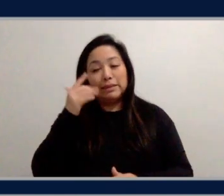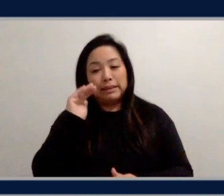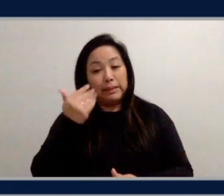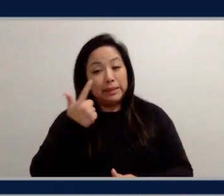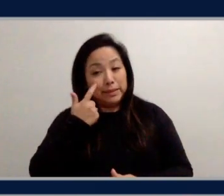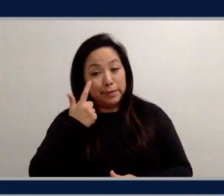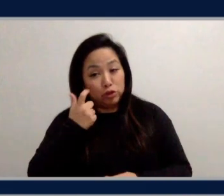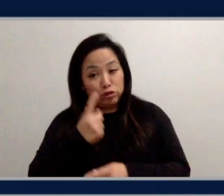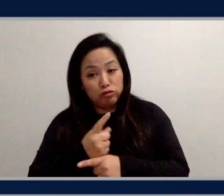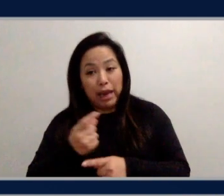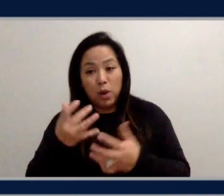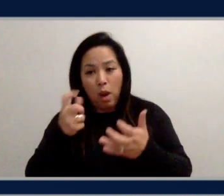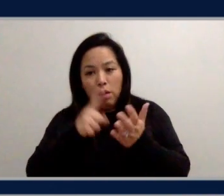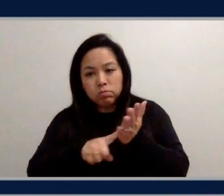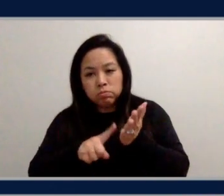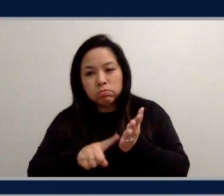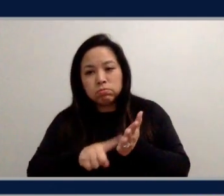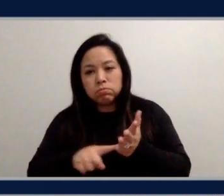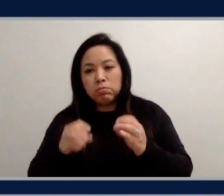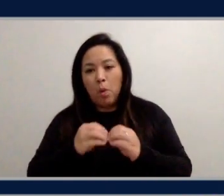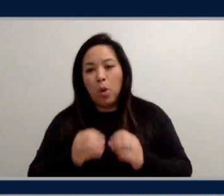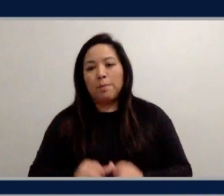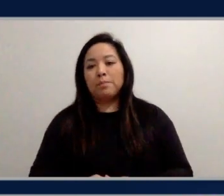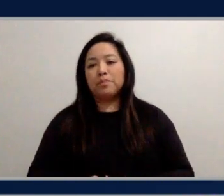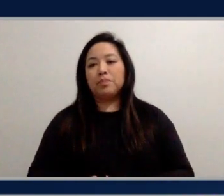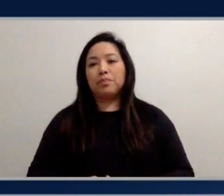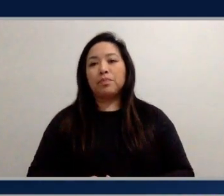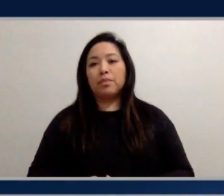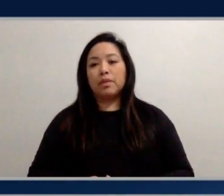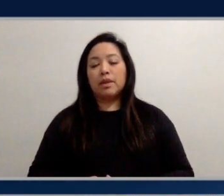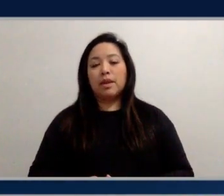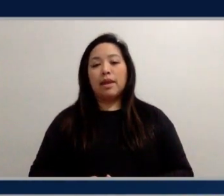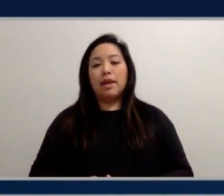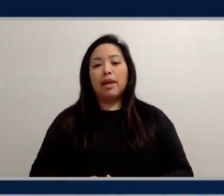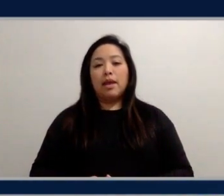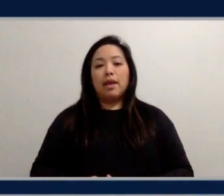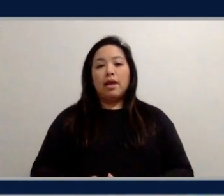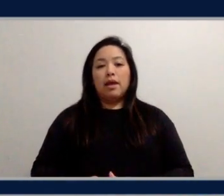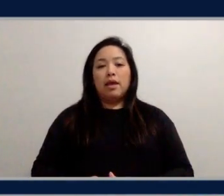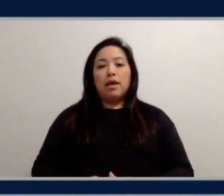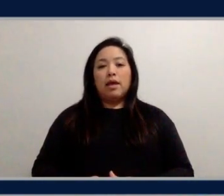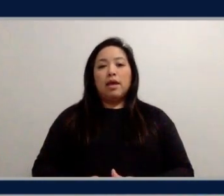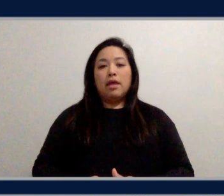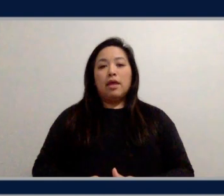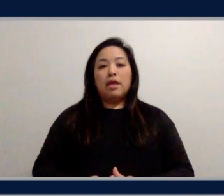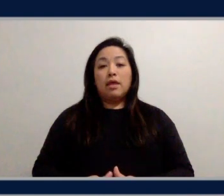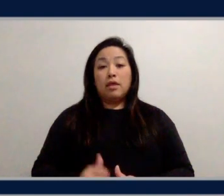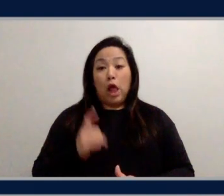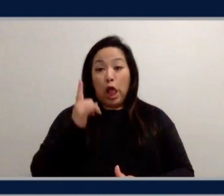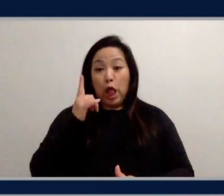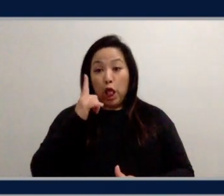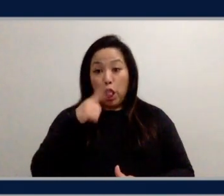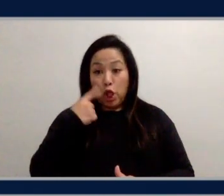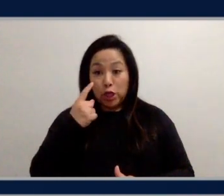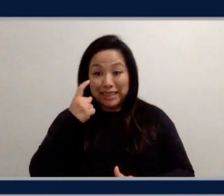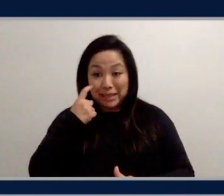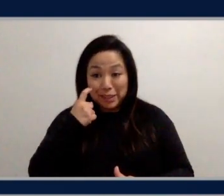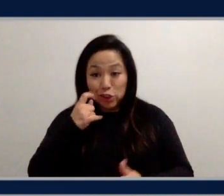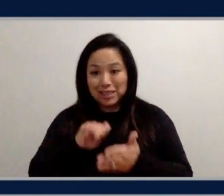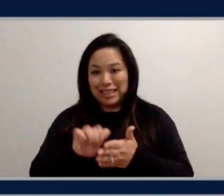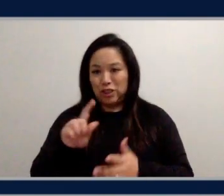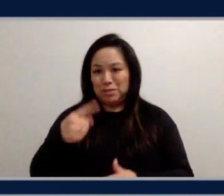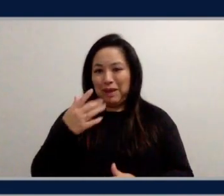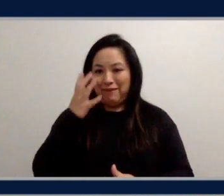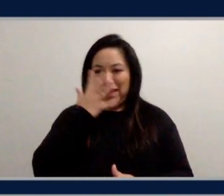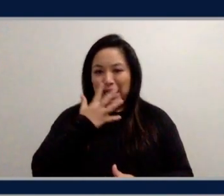look. And then they're covering their tracks. It looks suspicious. Todd. That's just my face. No, they are. They're covering their tracks. That's